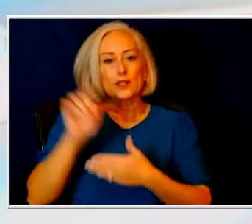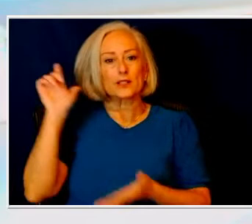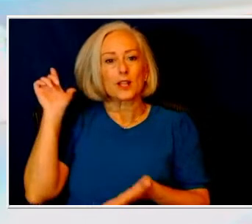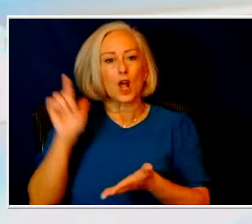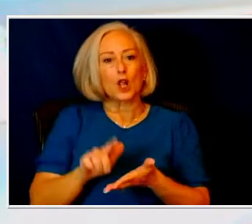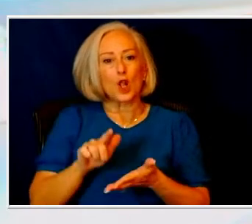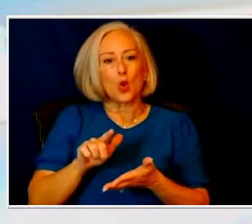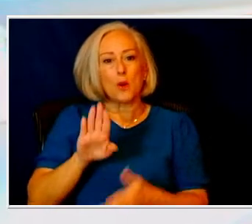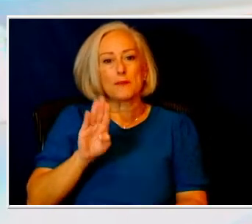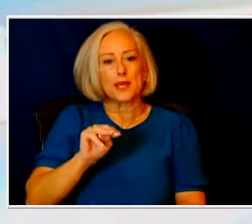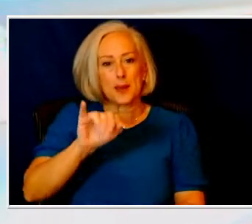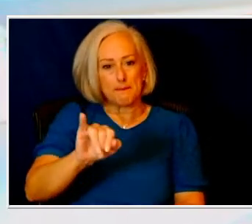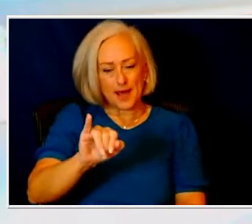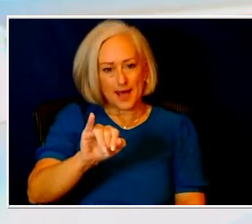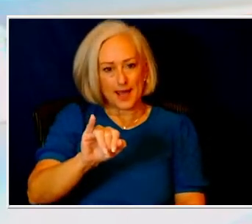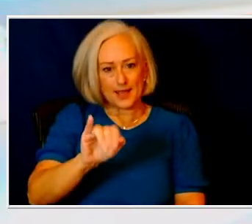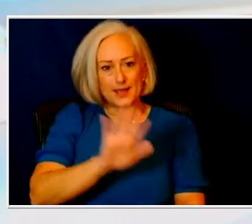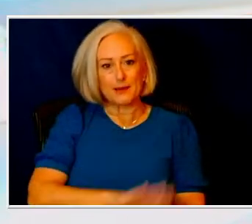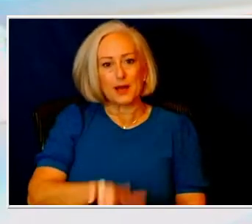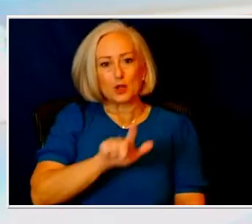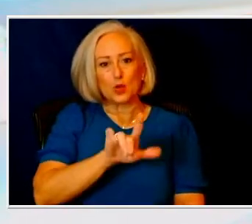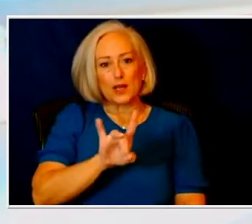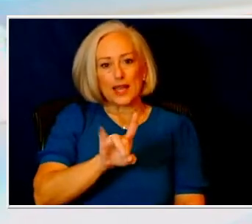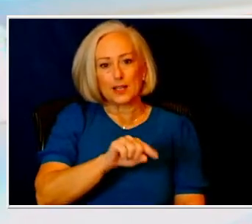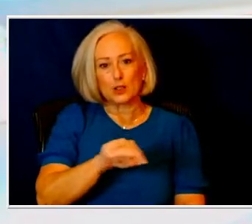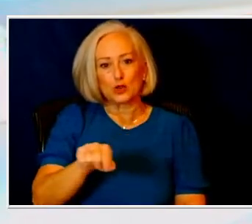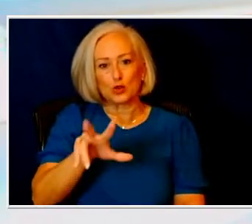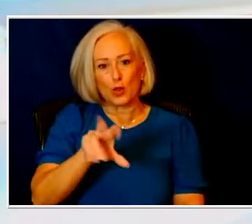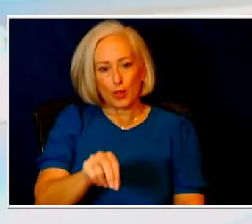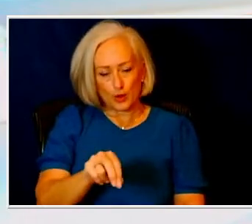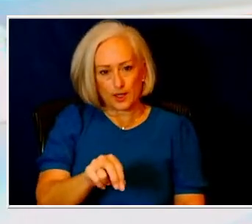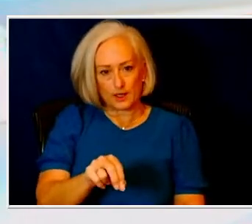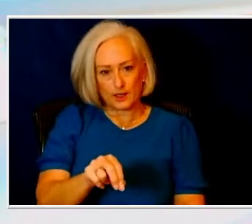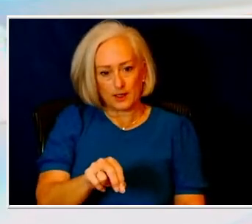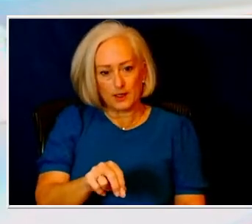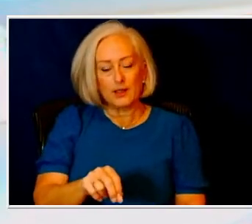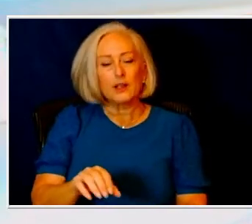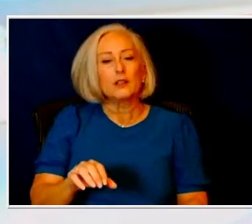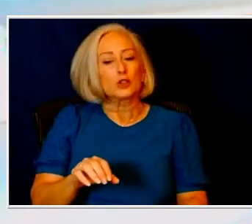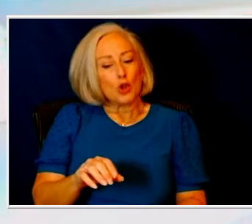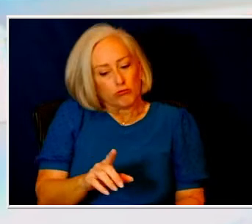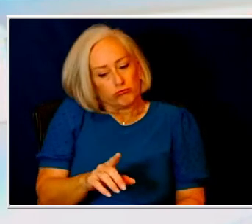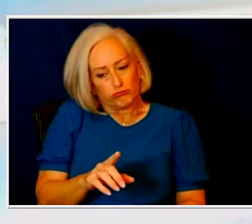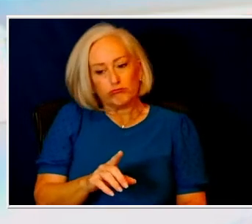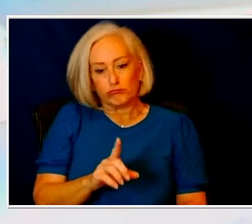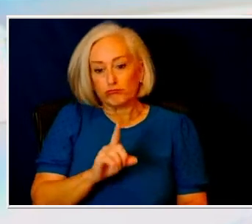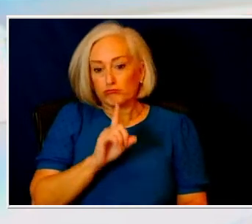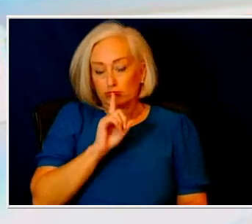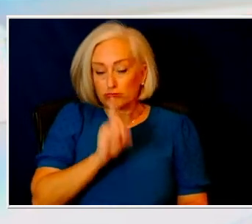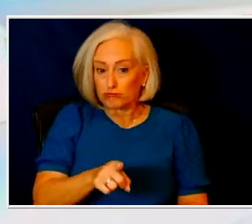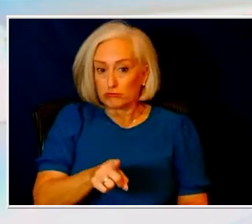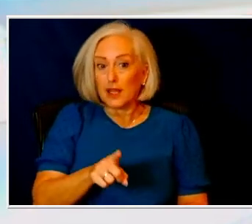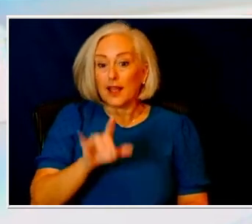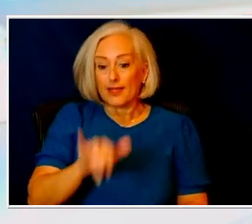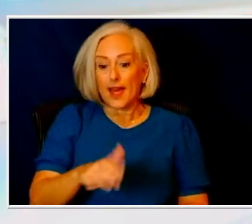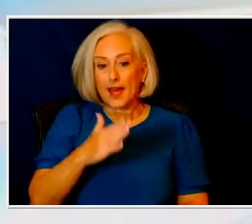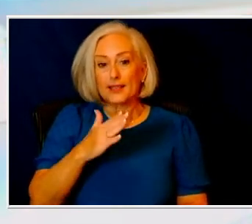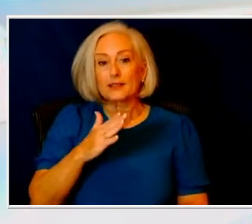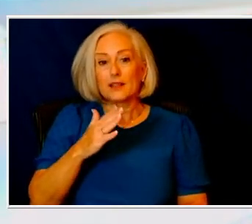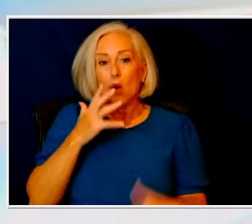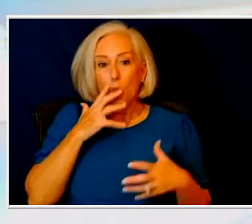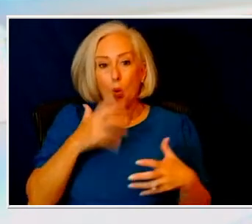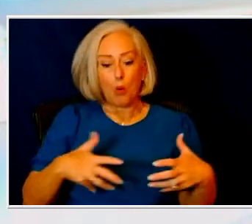and increases dramatically around a 28 or 30 BMI. So there is no doubt that obesity is a big risk factor for